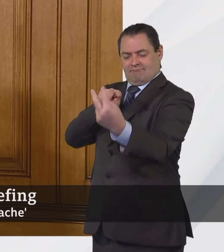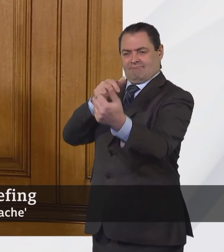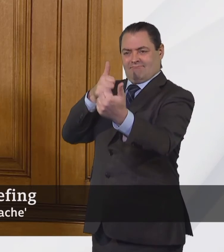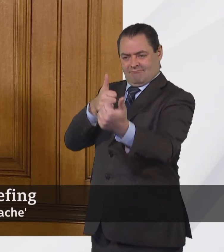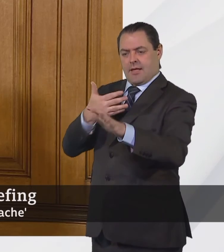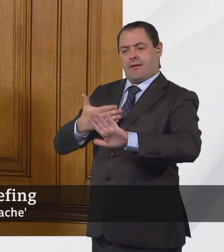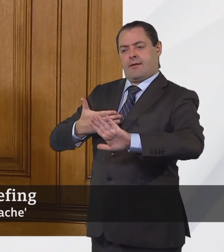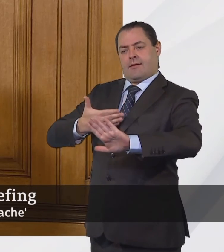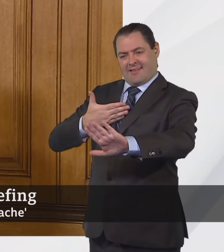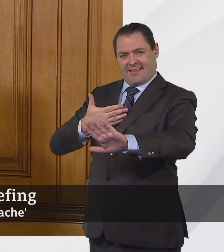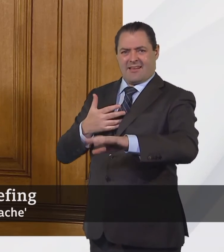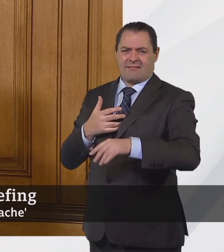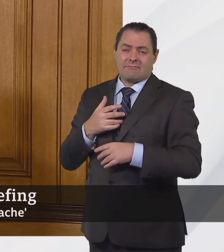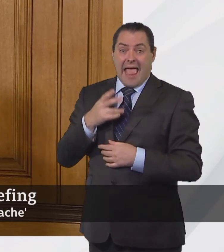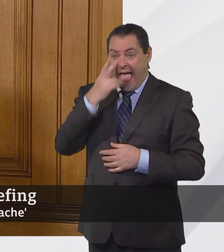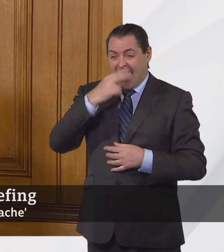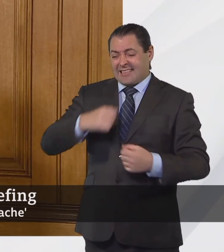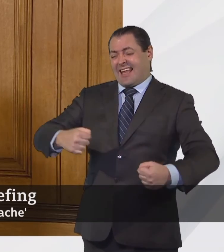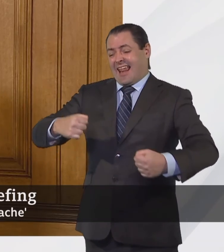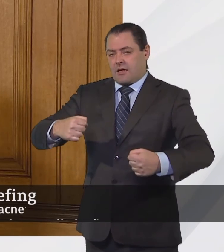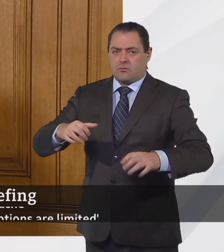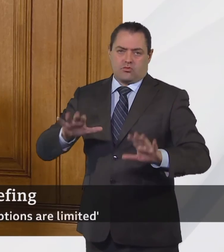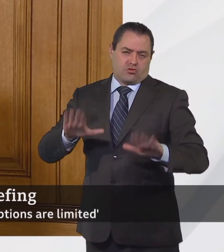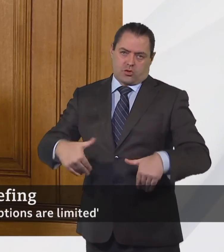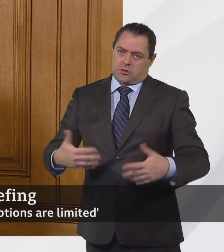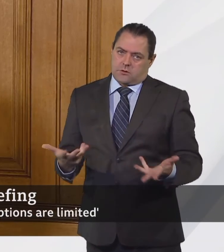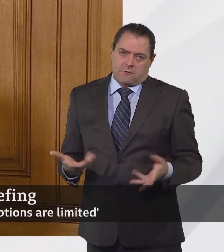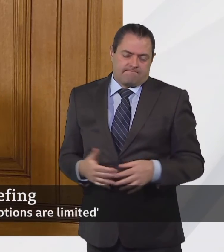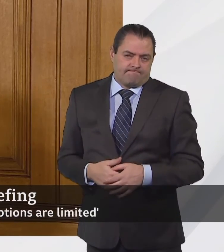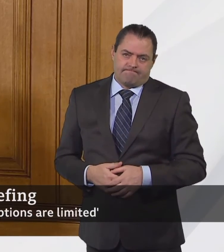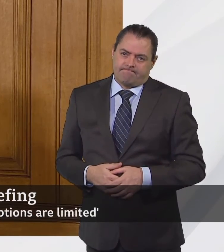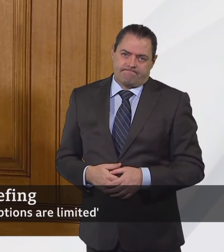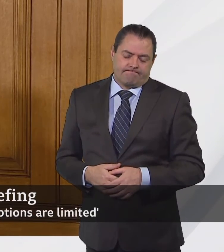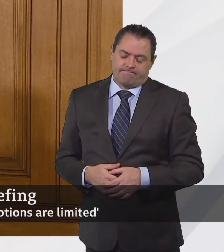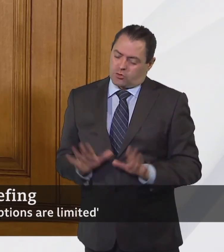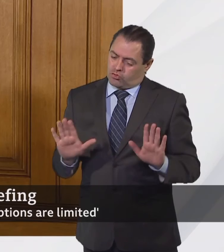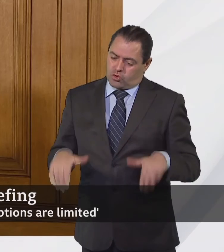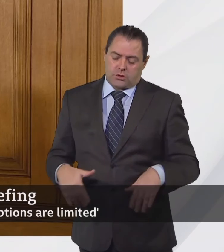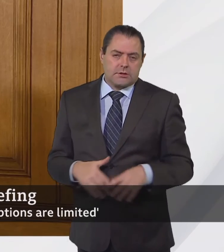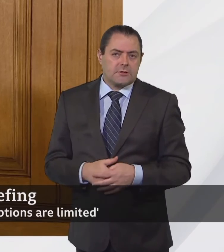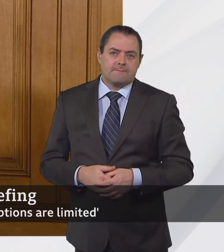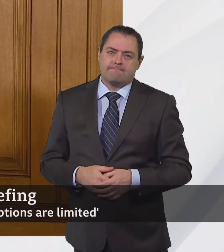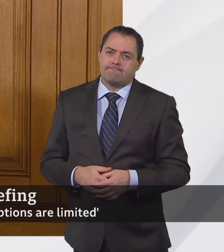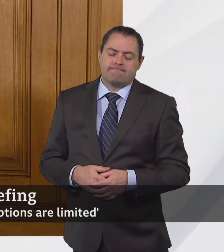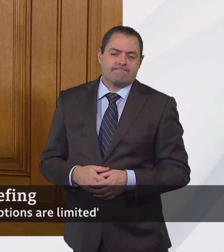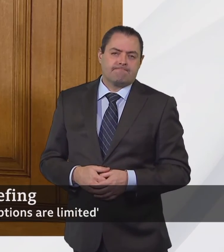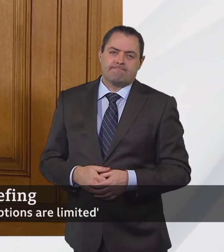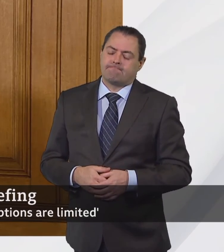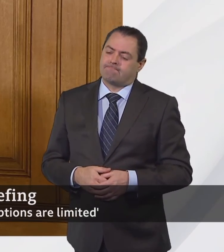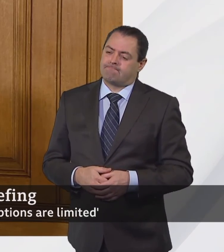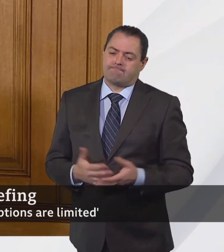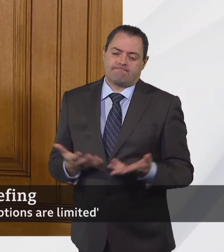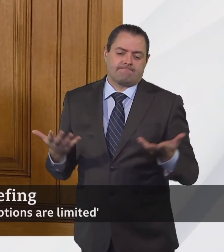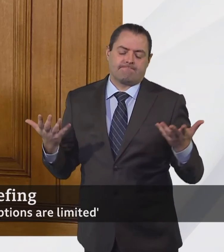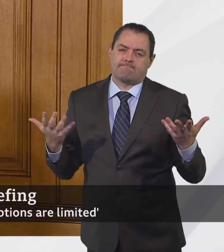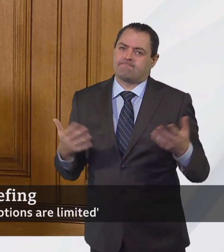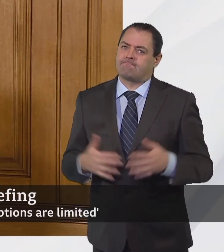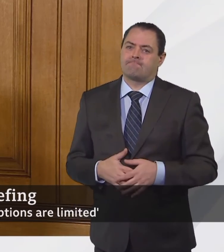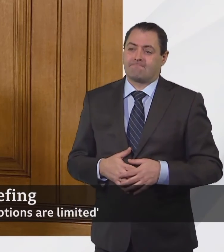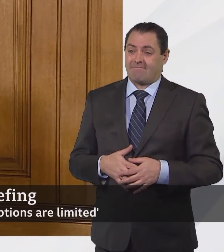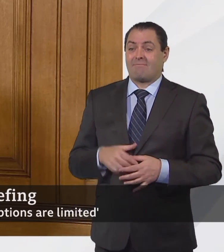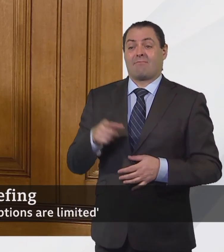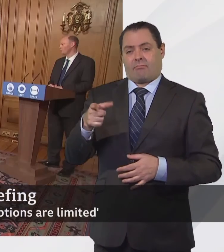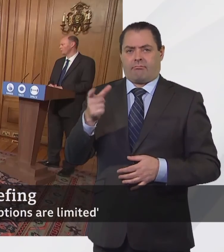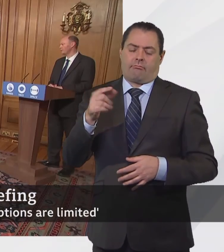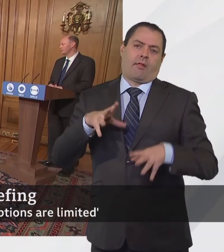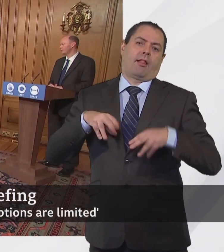as Chris said, I think hugging elderly relatives is not something to go out and do. It will increase the spread to a vulnerable